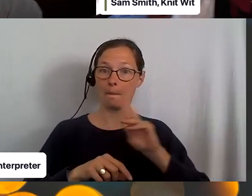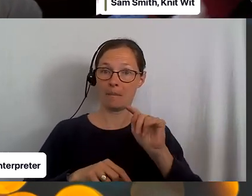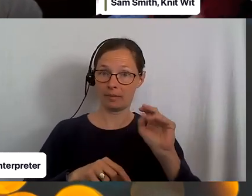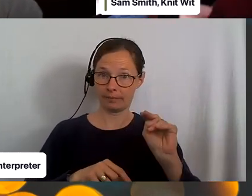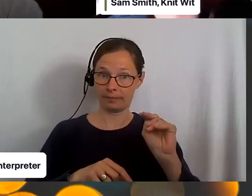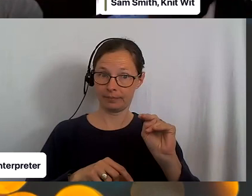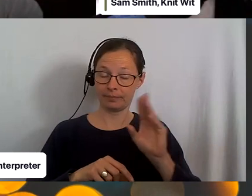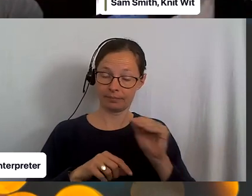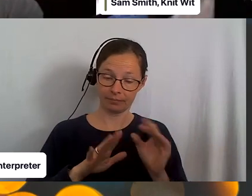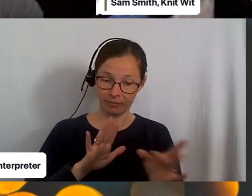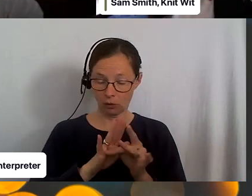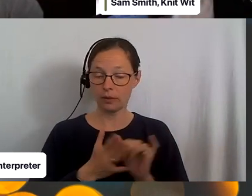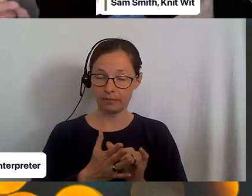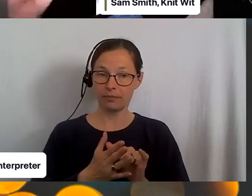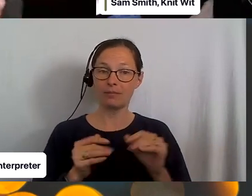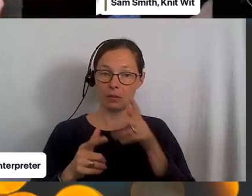your completed